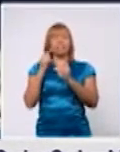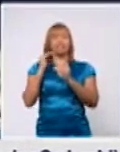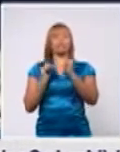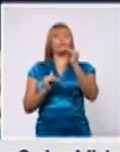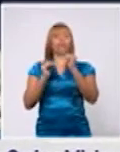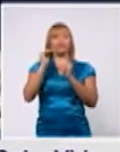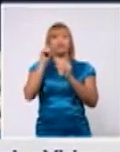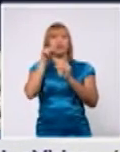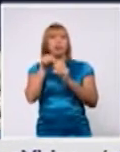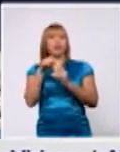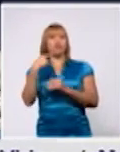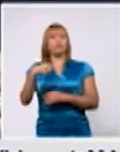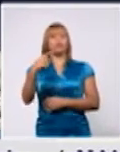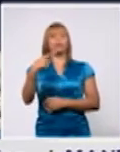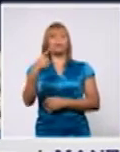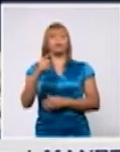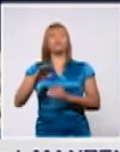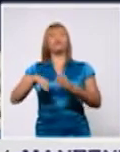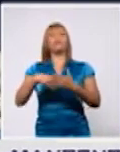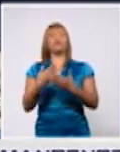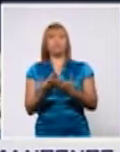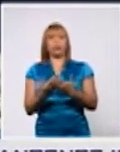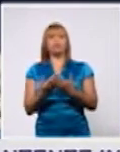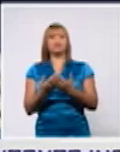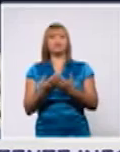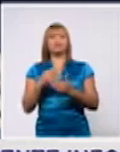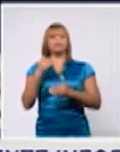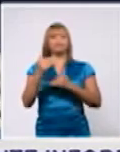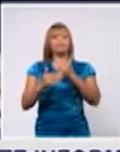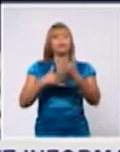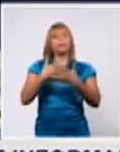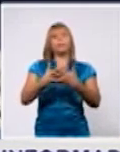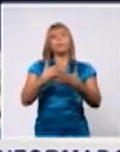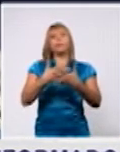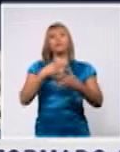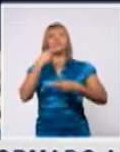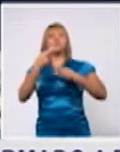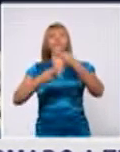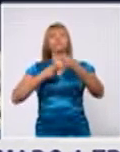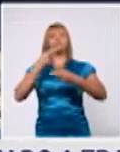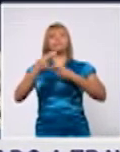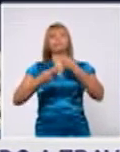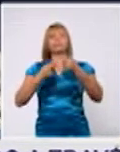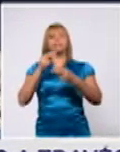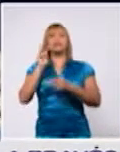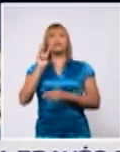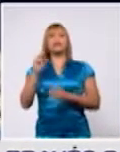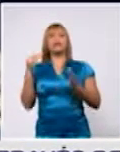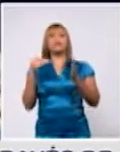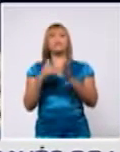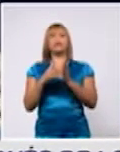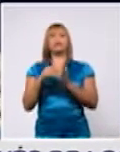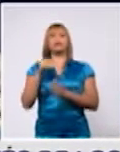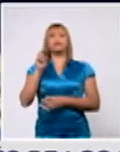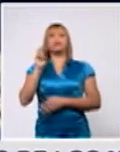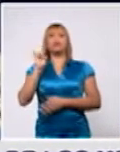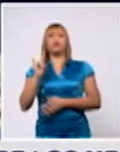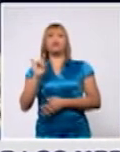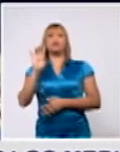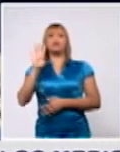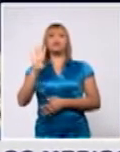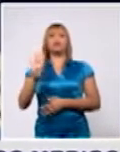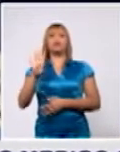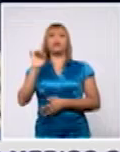11,351 people continue to be monitored by our professionals and specialists. Yesterday, the highest number of samples